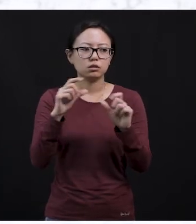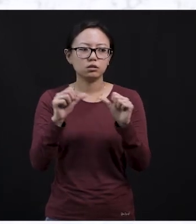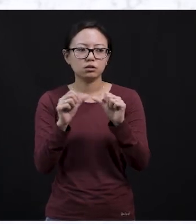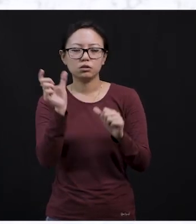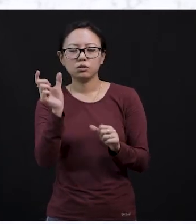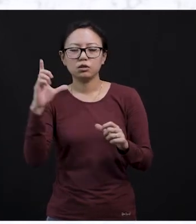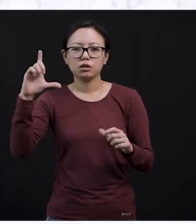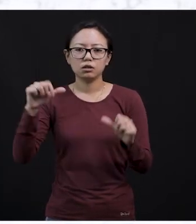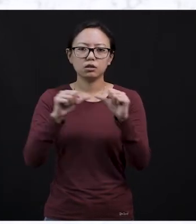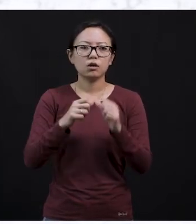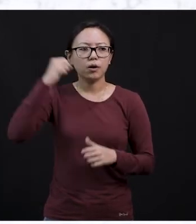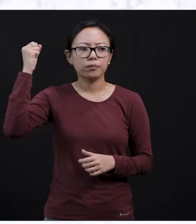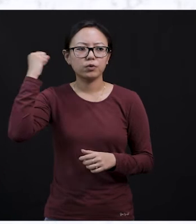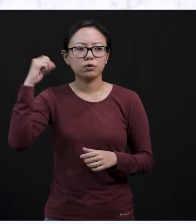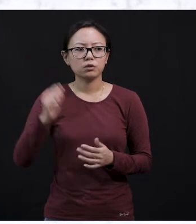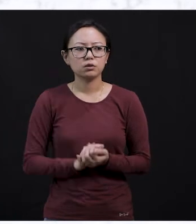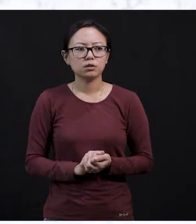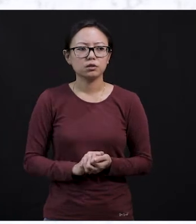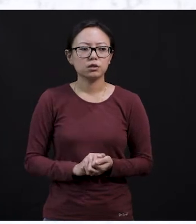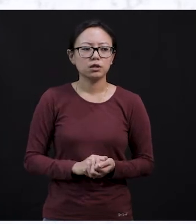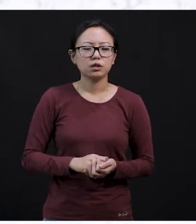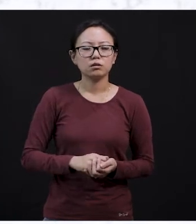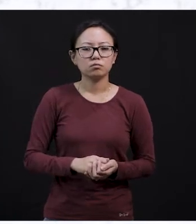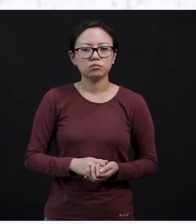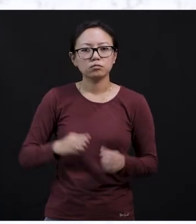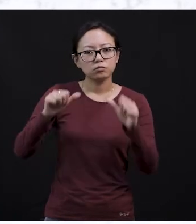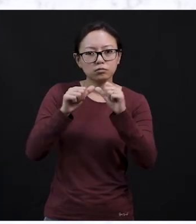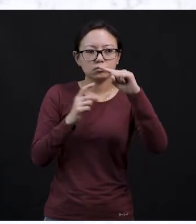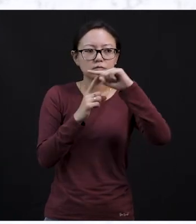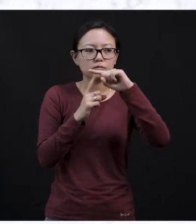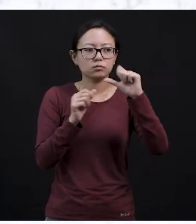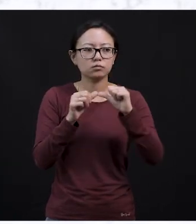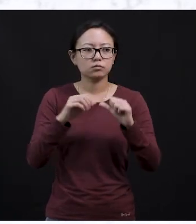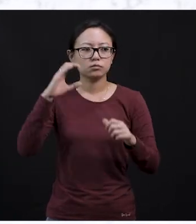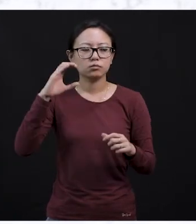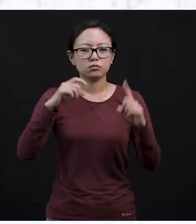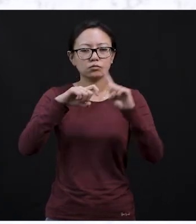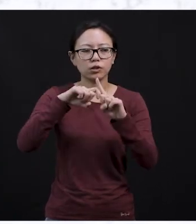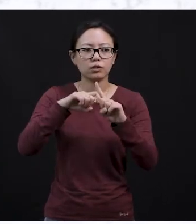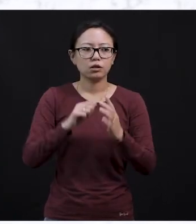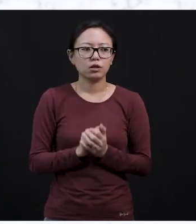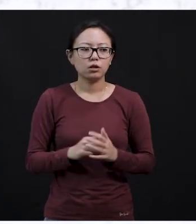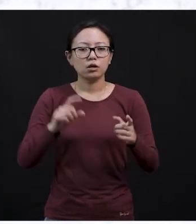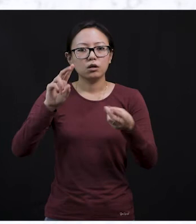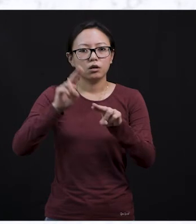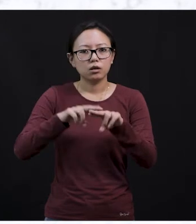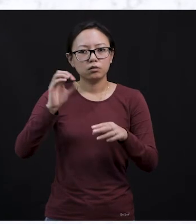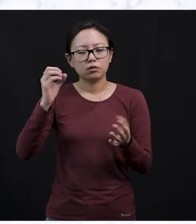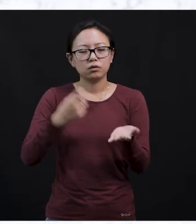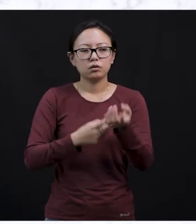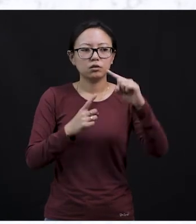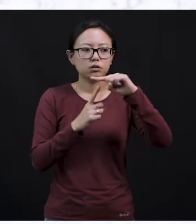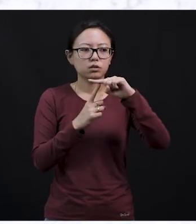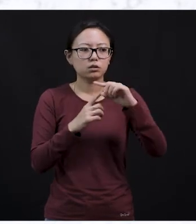Calcutta was renamed as Alivardi, and it was placed under the charge of Manik Chand. So this Manik Chand